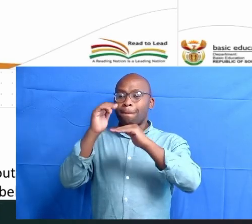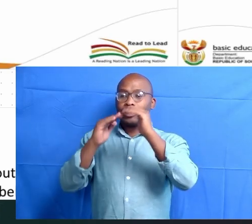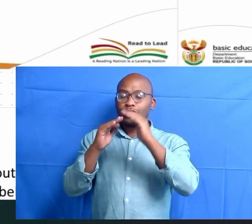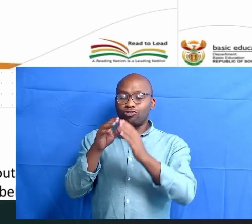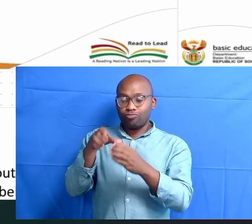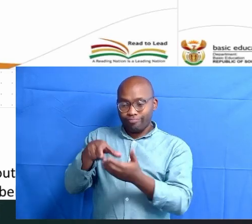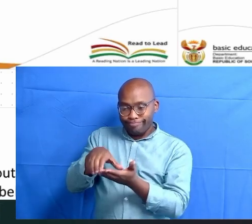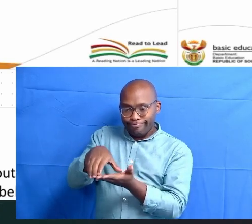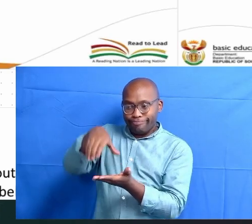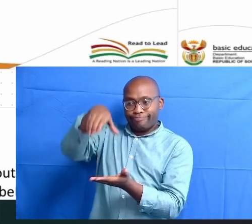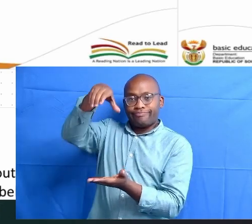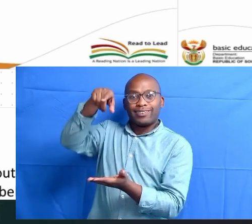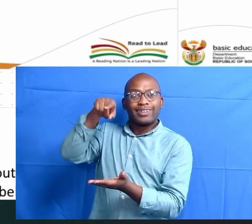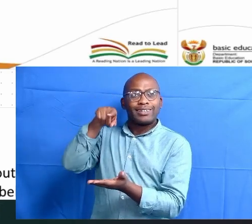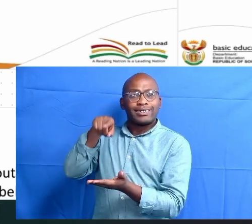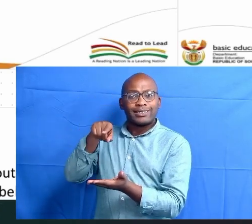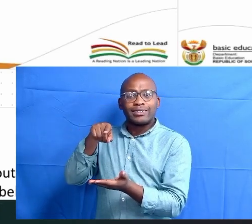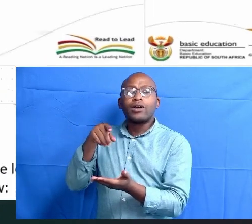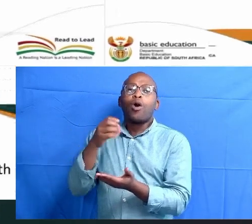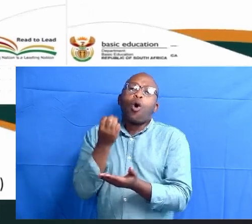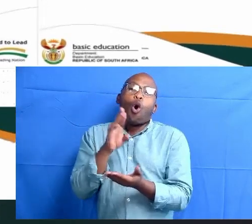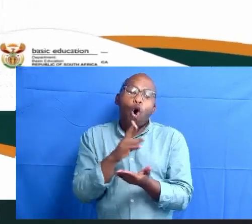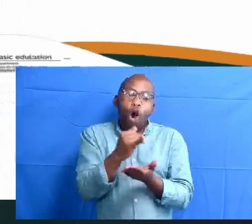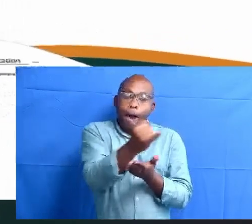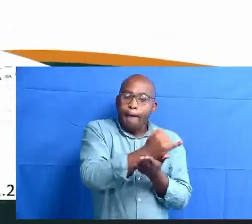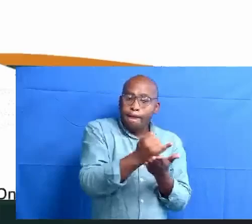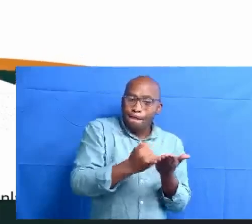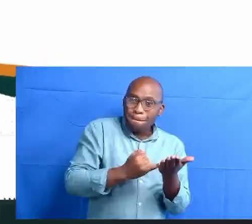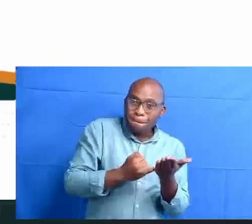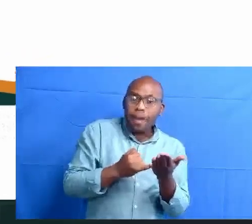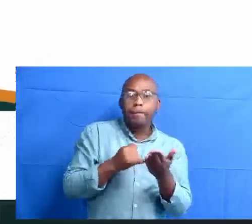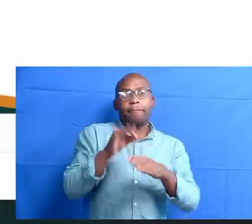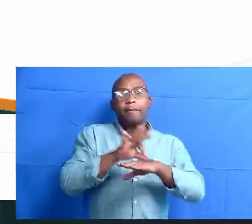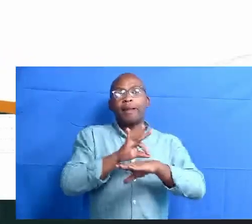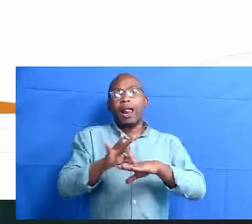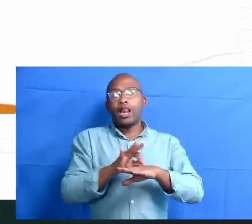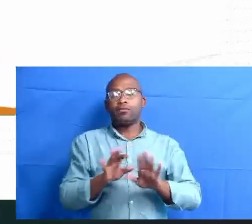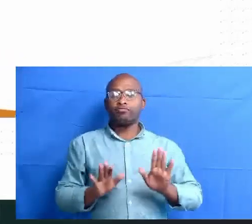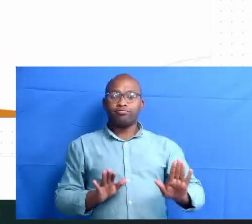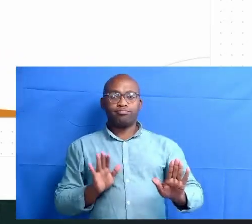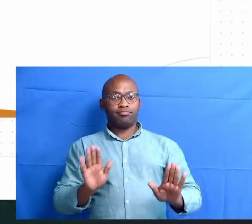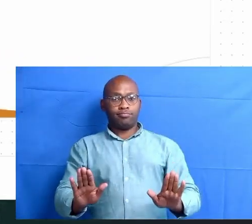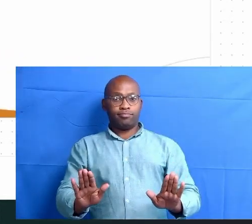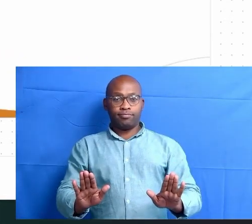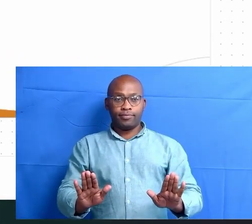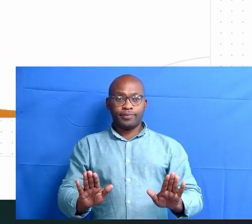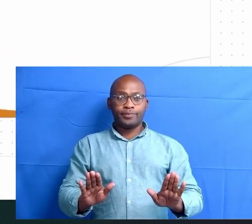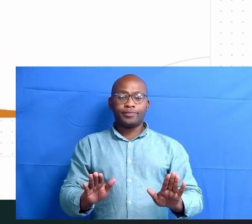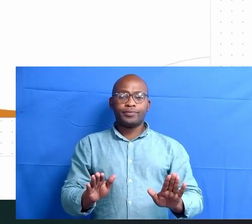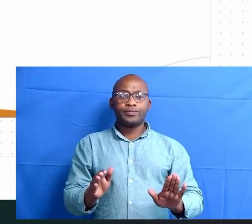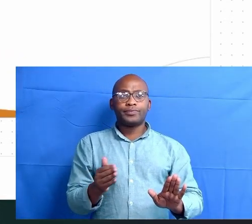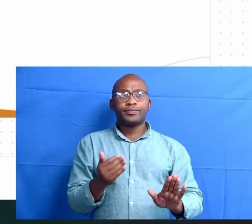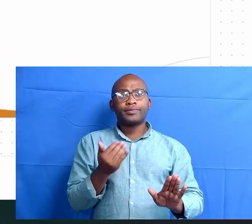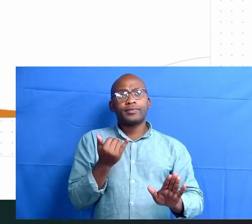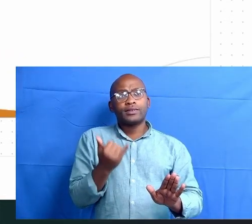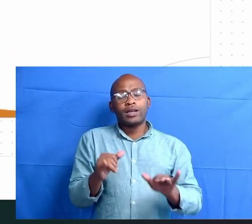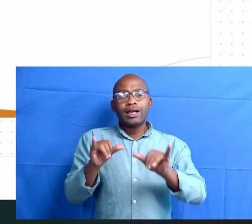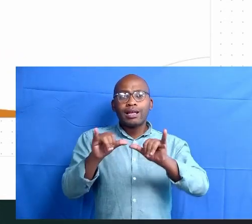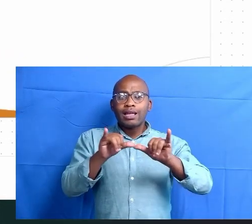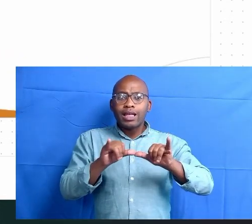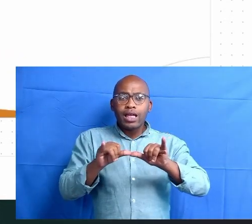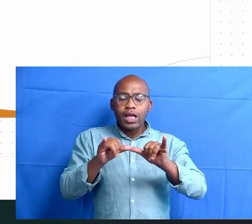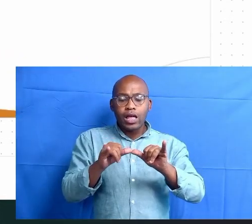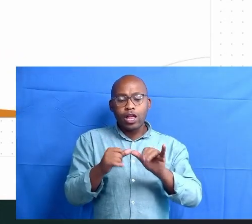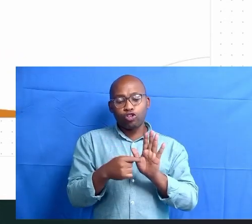to determine the scale in which a map plan has been drawn. So the scale drawing represented